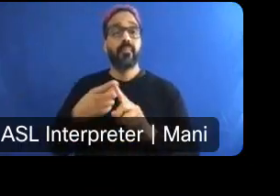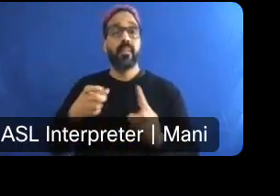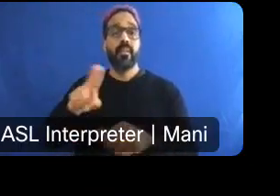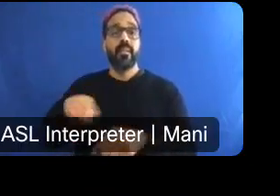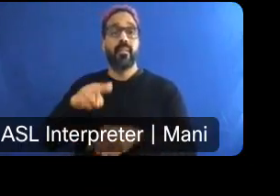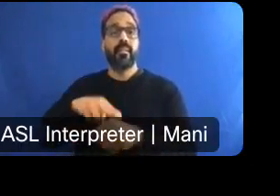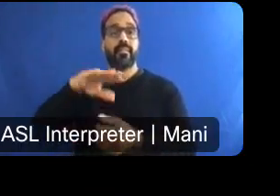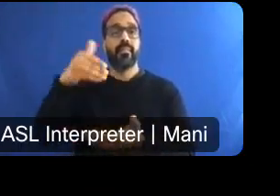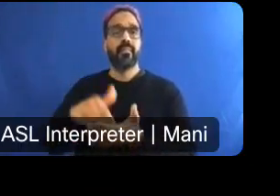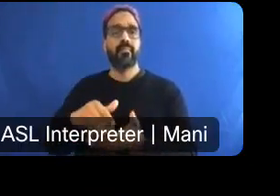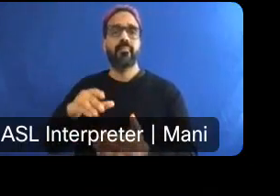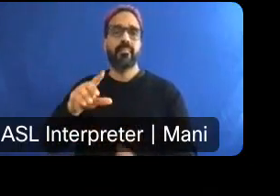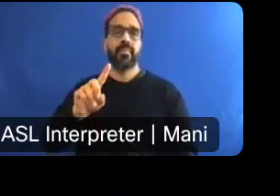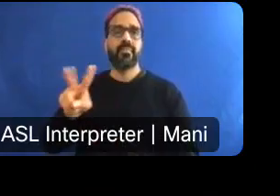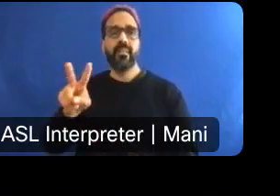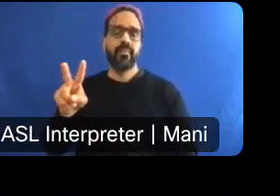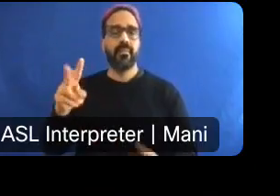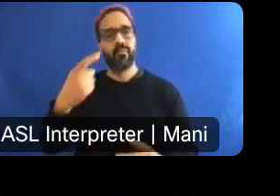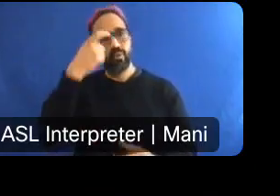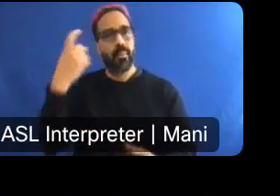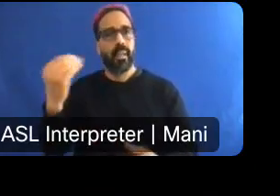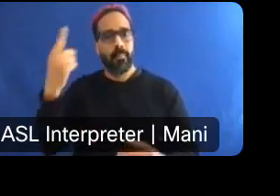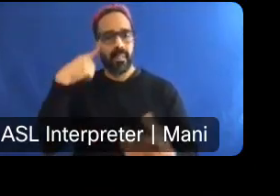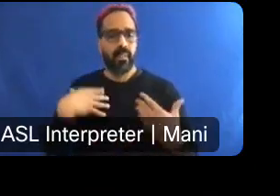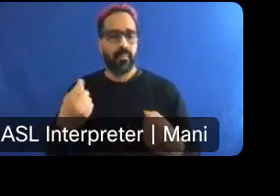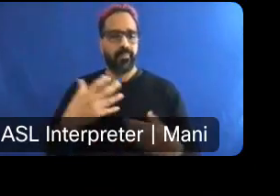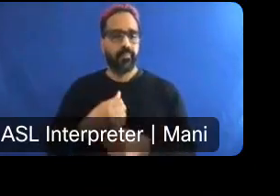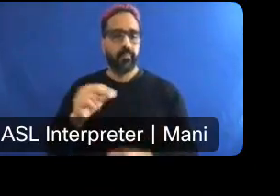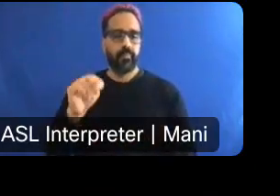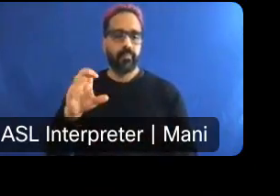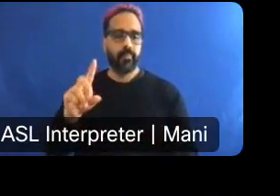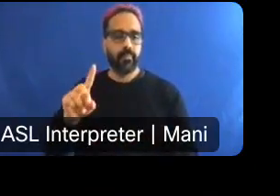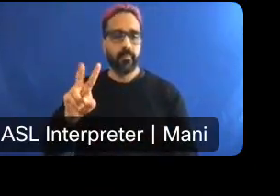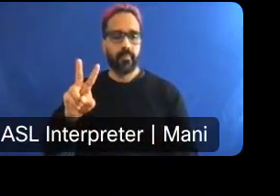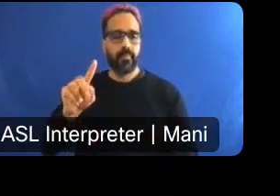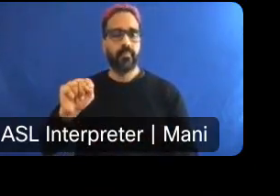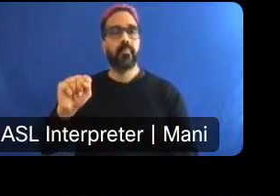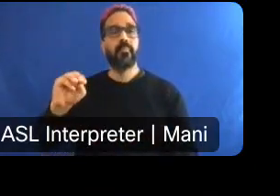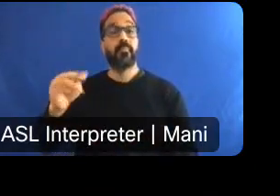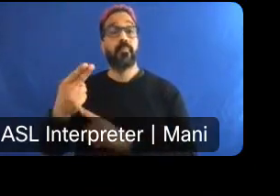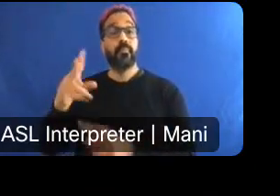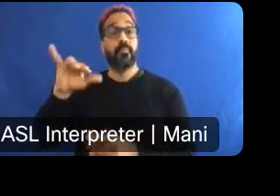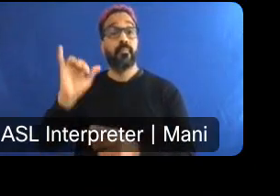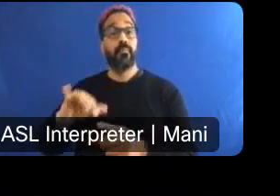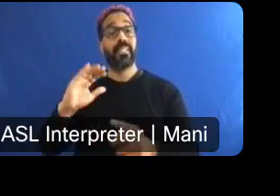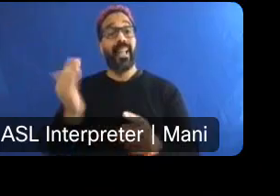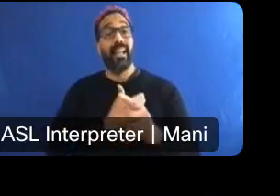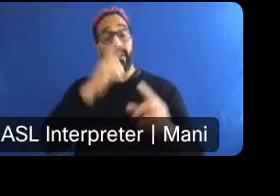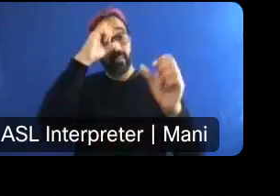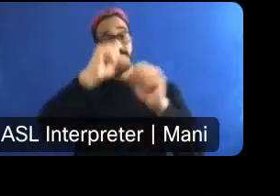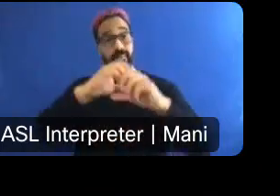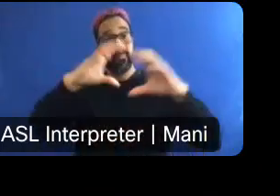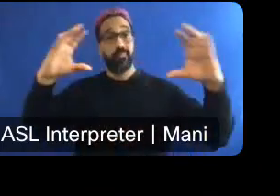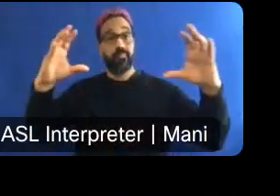Mental Health in terms of um, our framework of the accessible, culturally responsive, trauma